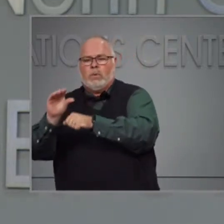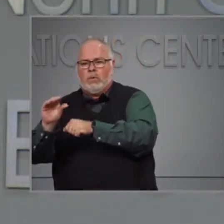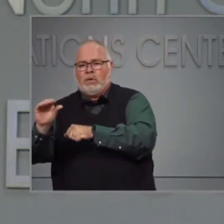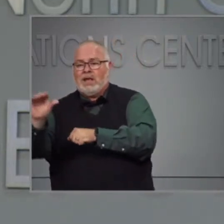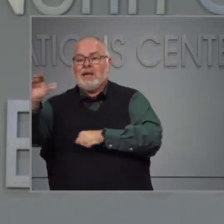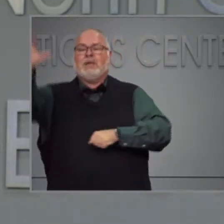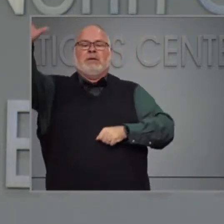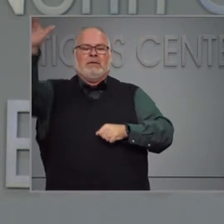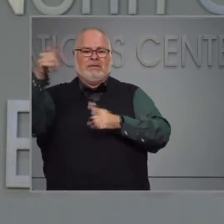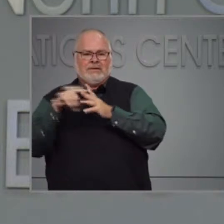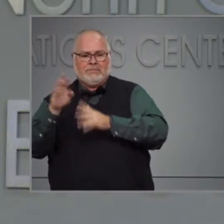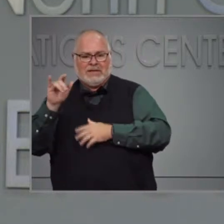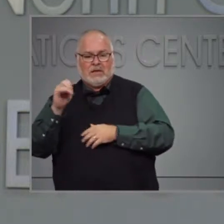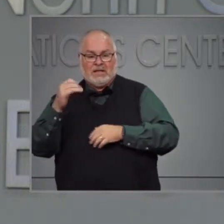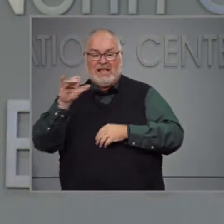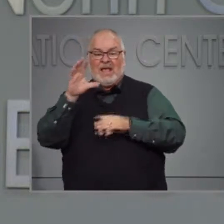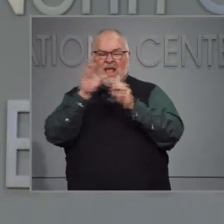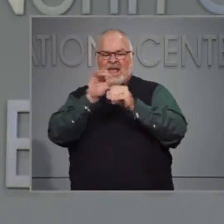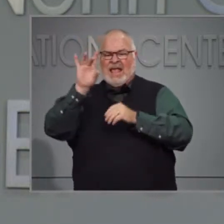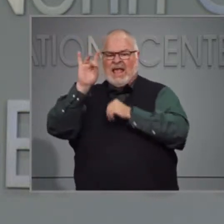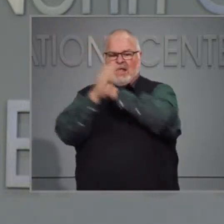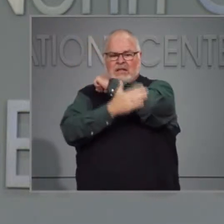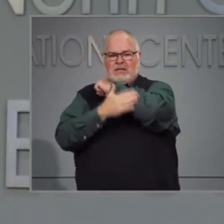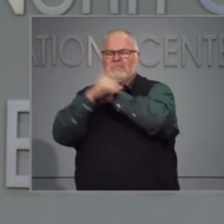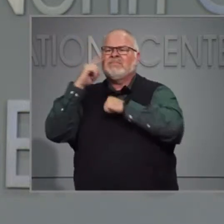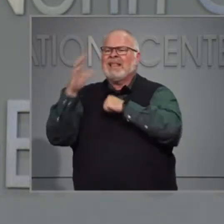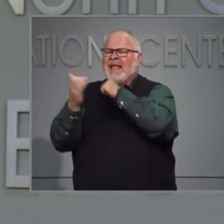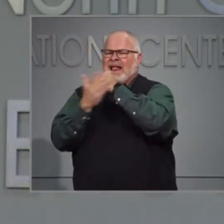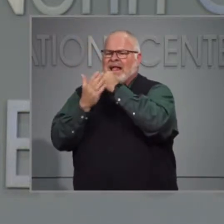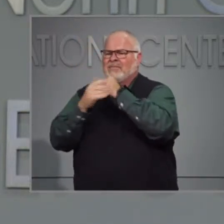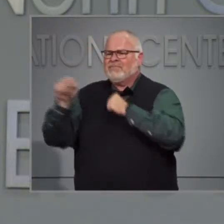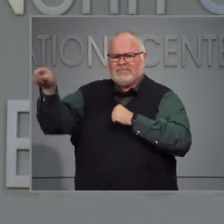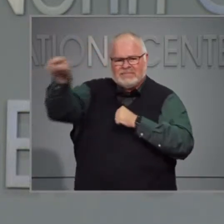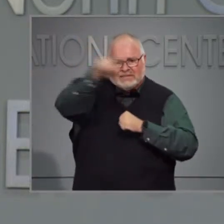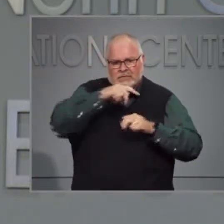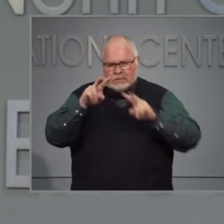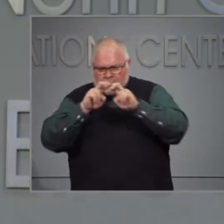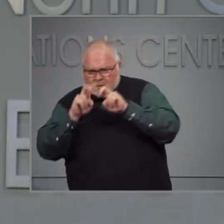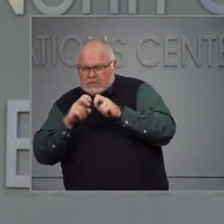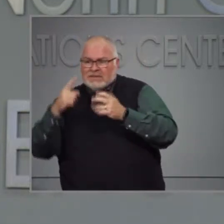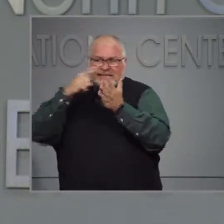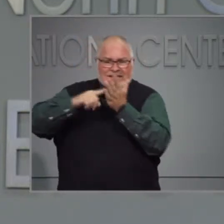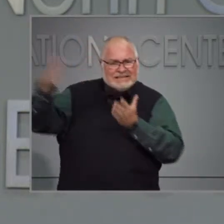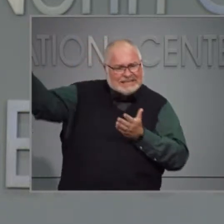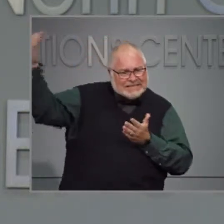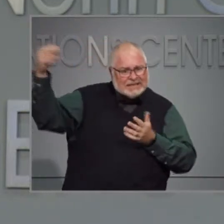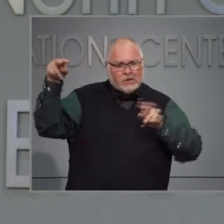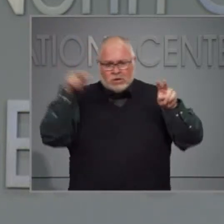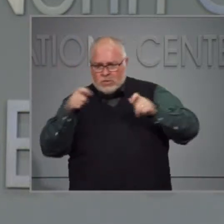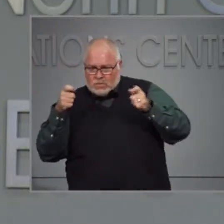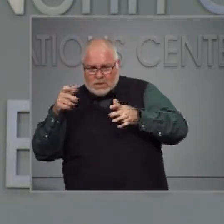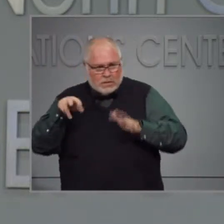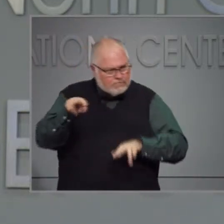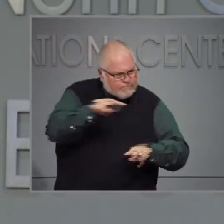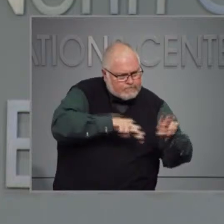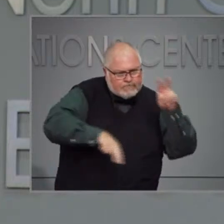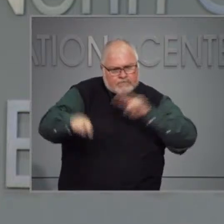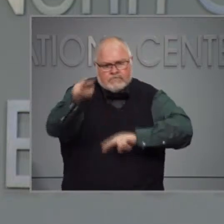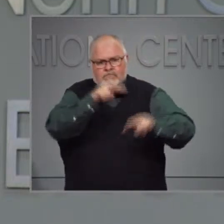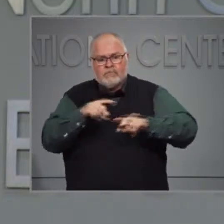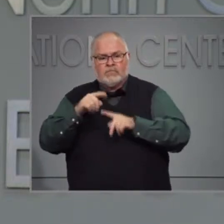requested preliminary damage assessments, and those are being conducted with assistance from North Carolina Emergency Management Eastern Branch